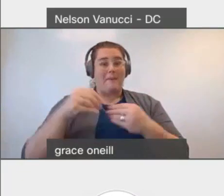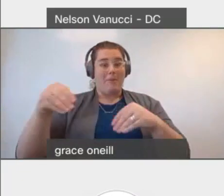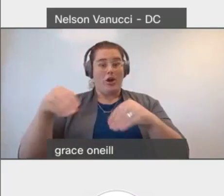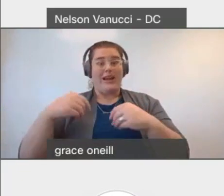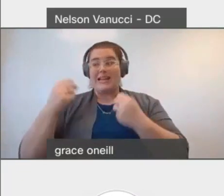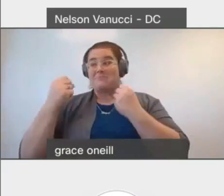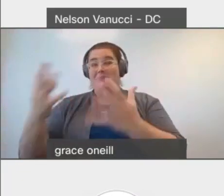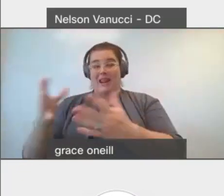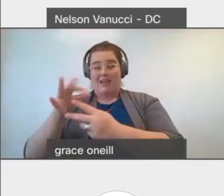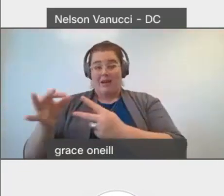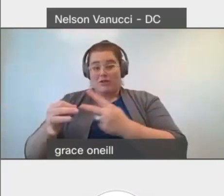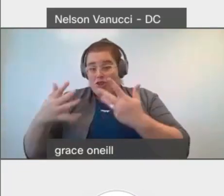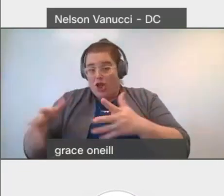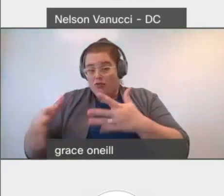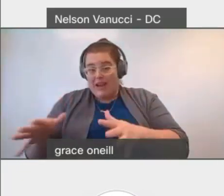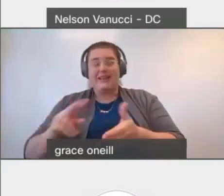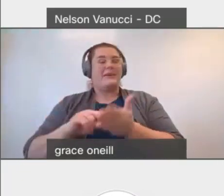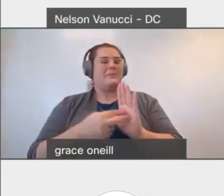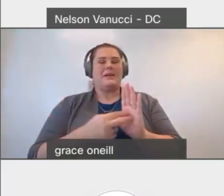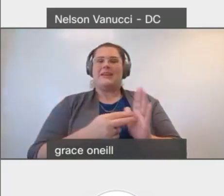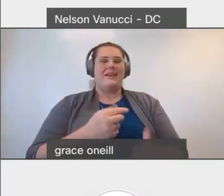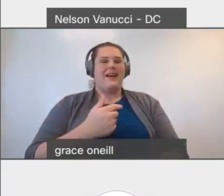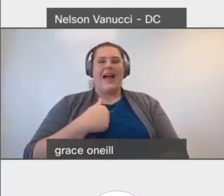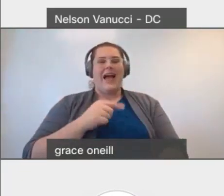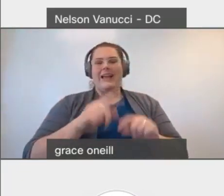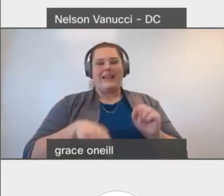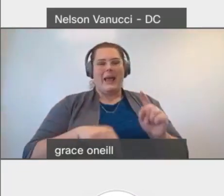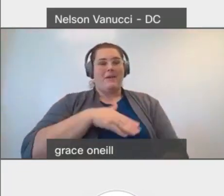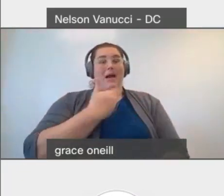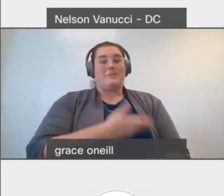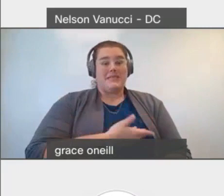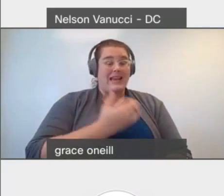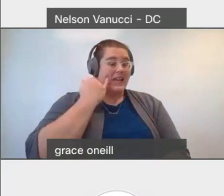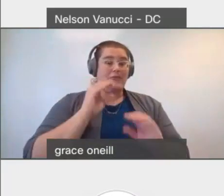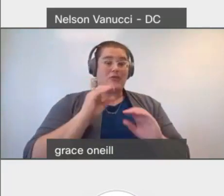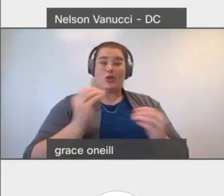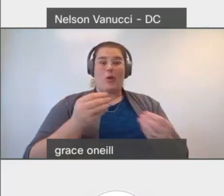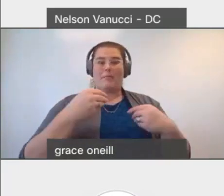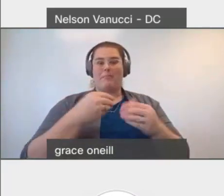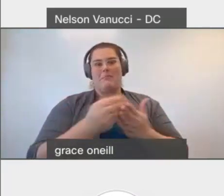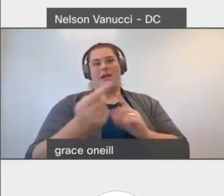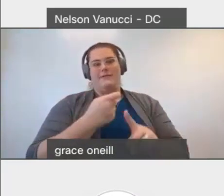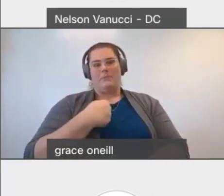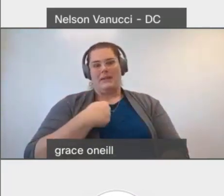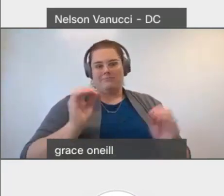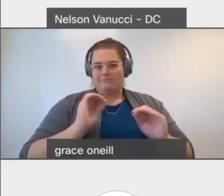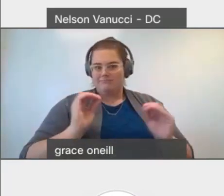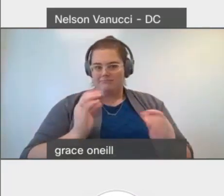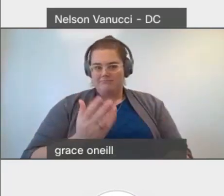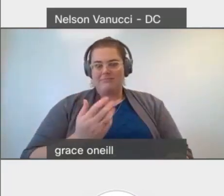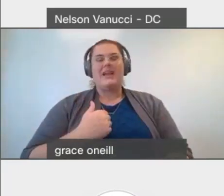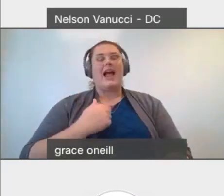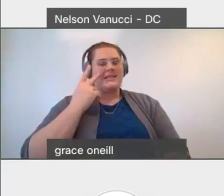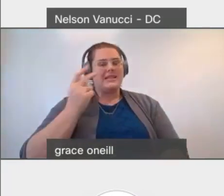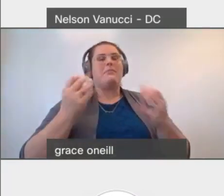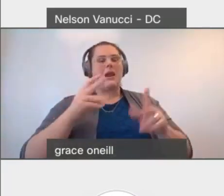won't say I can't be upset when my hamburgers don't sell. So what I see is a lot of people who get in this business, they